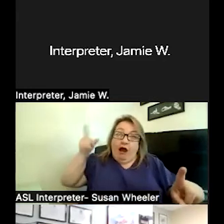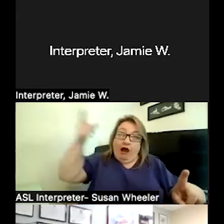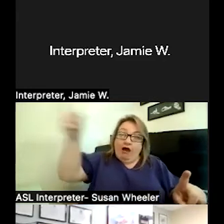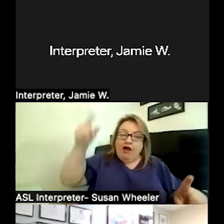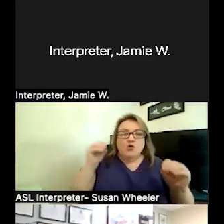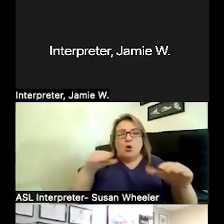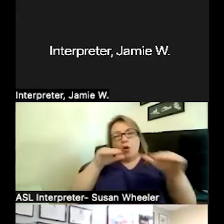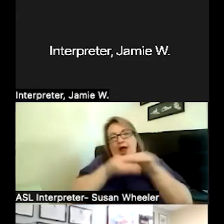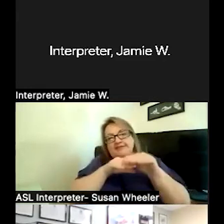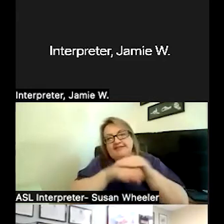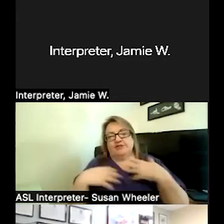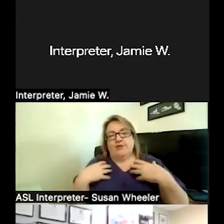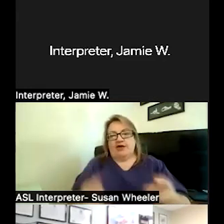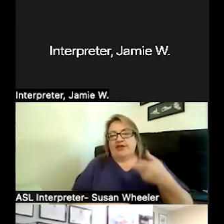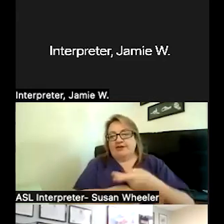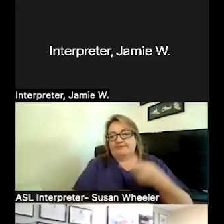access to healthcare.